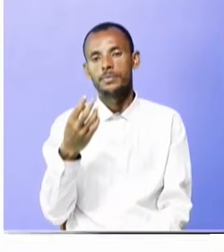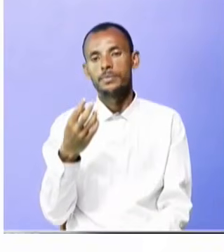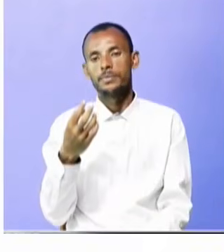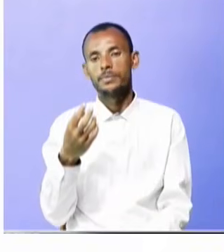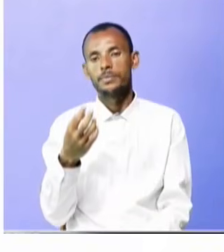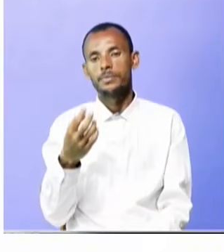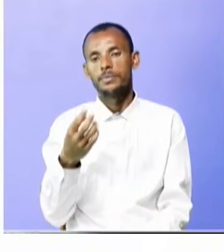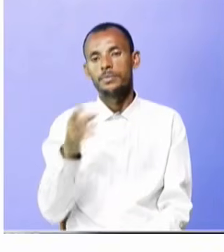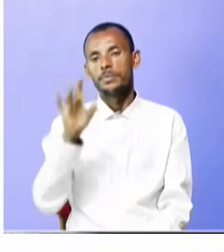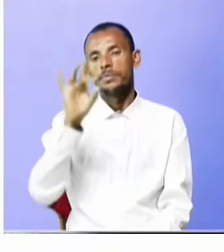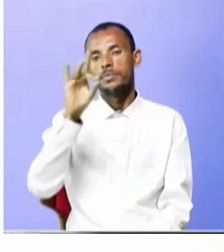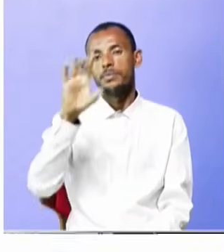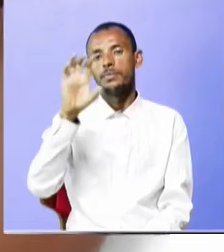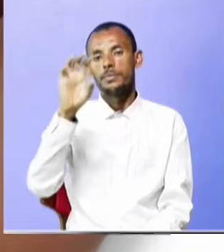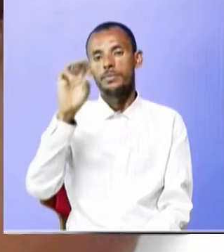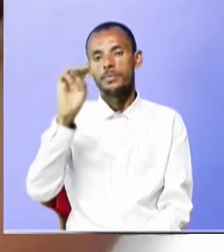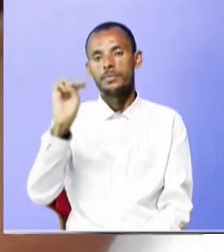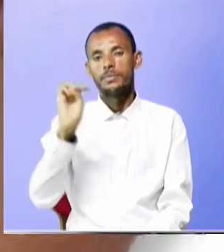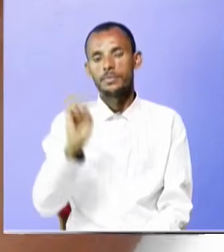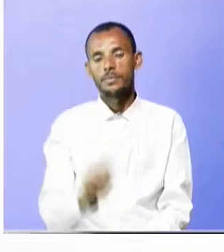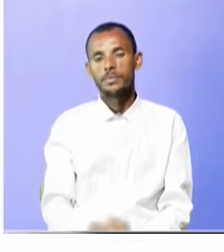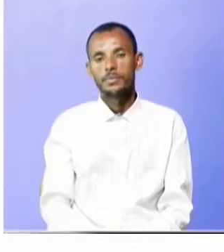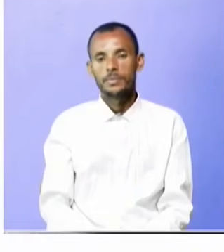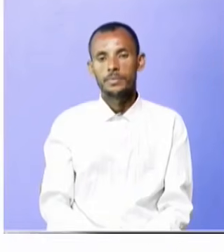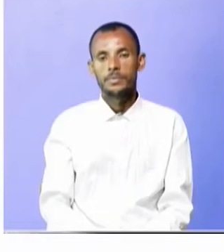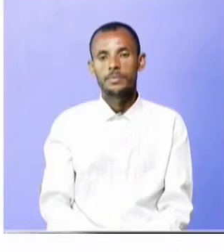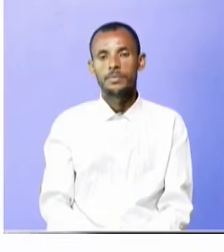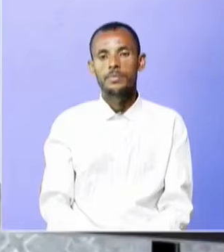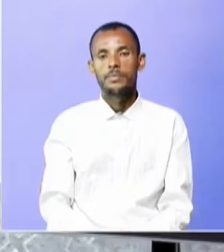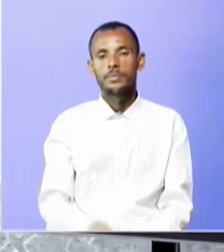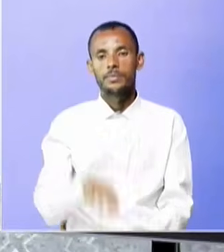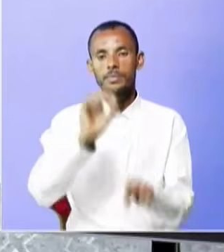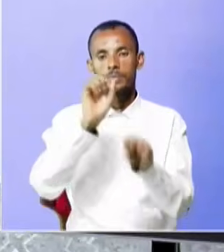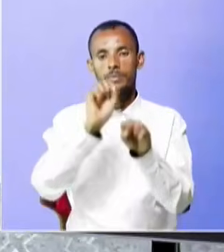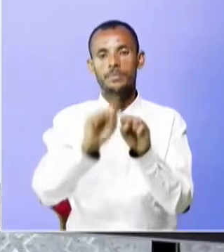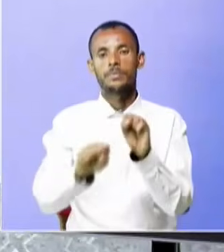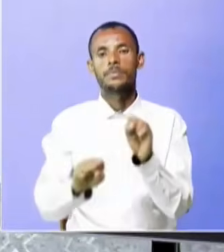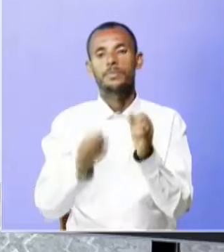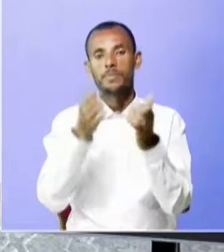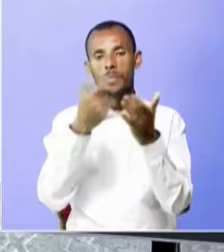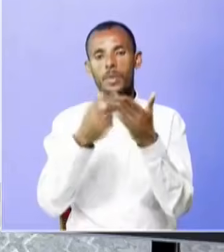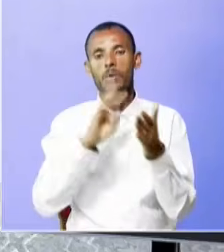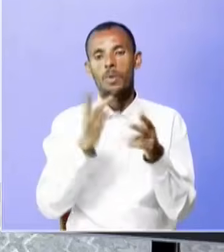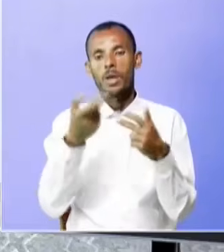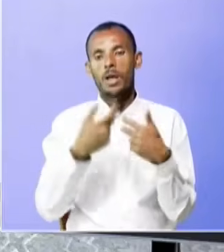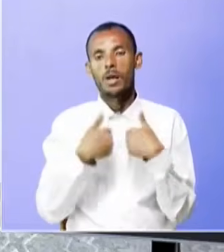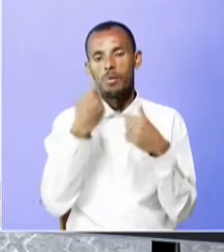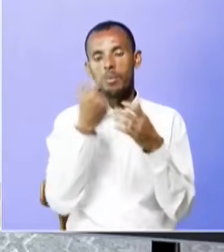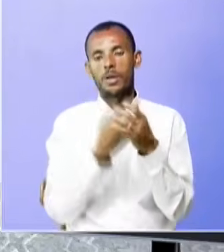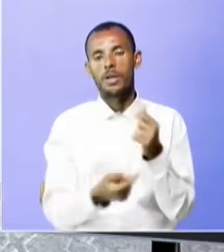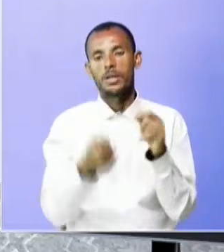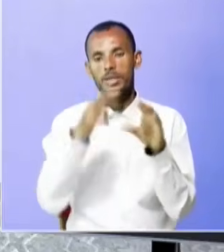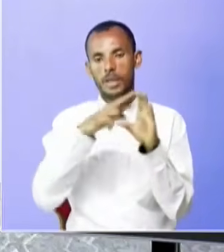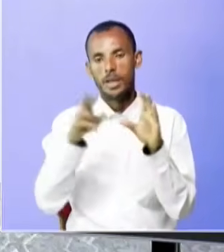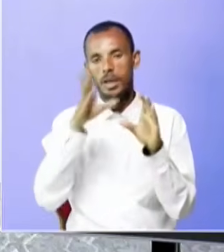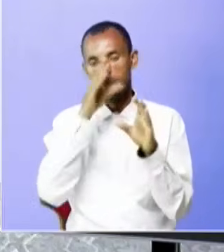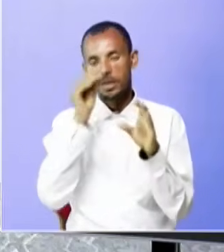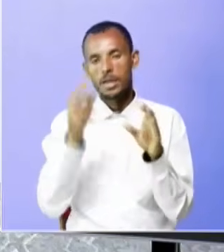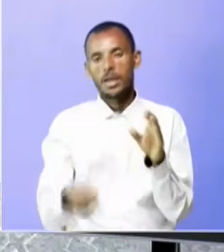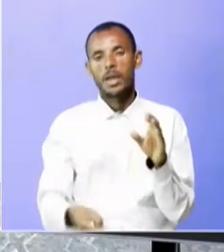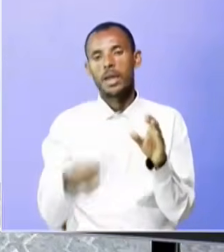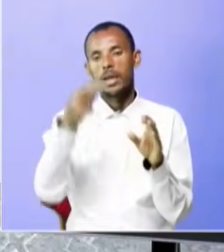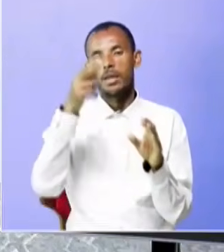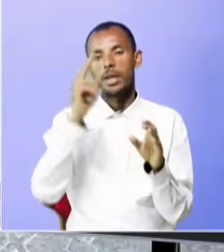which is 8 centimeter. Okay, so here we have only the radius and the height